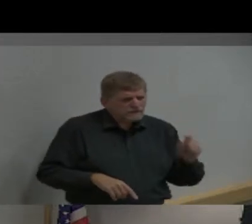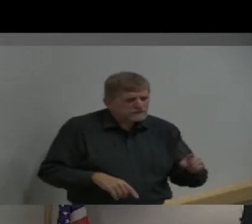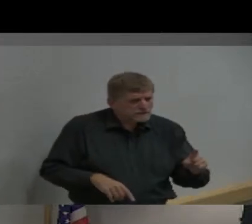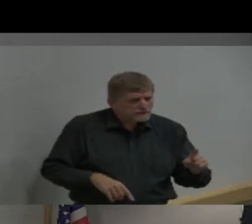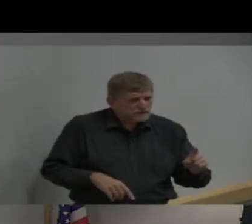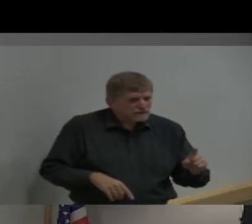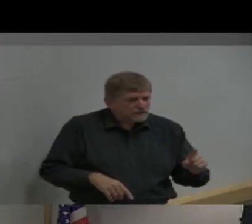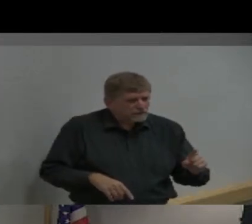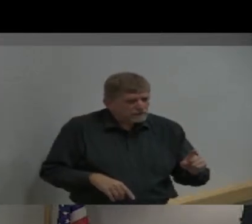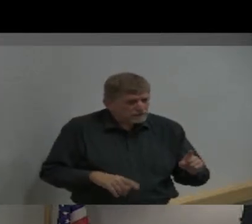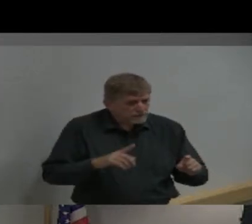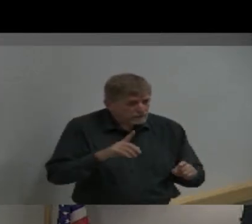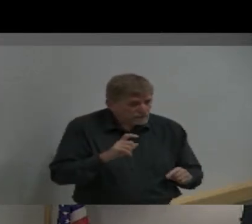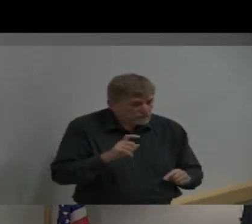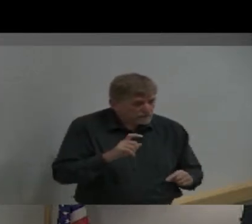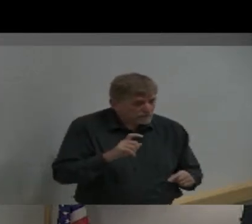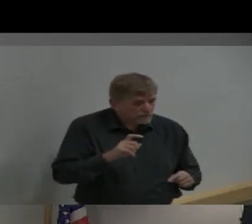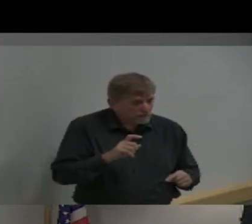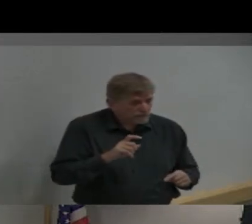a question that we